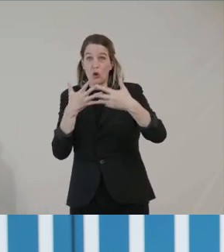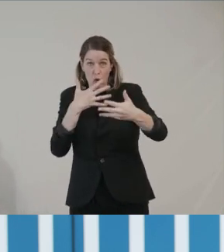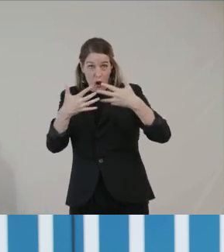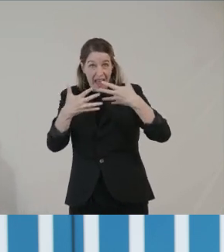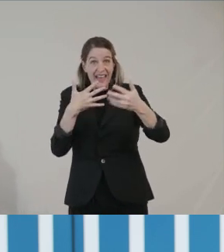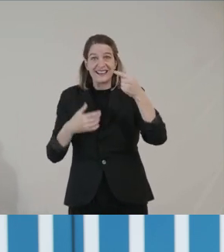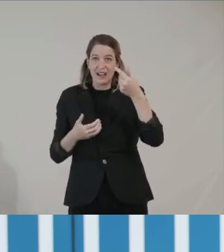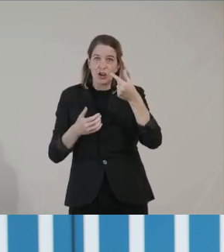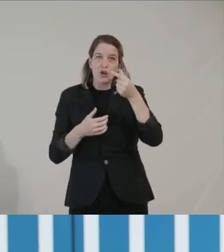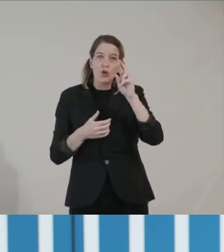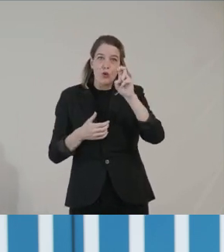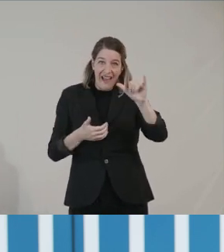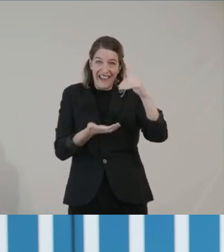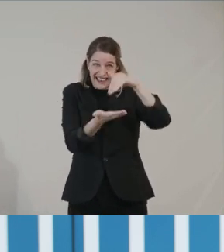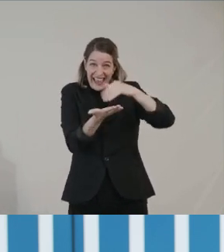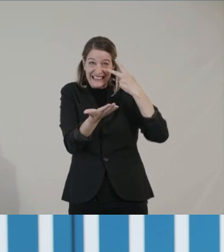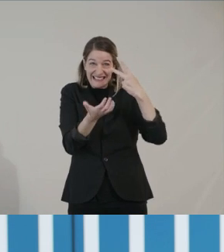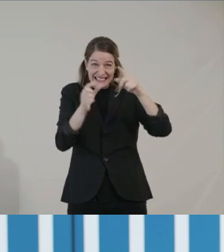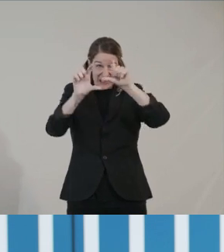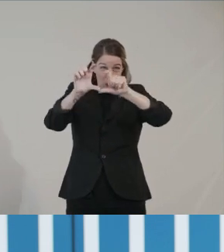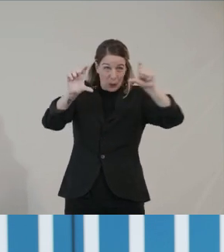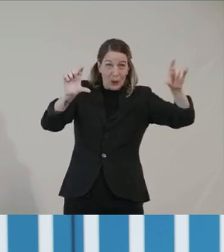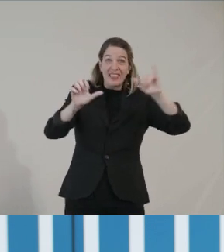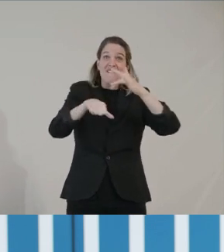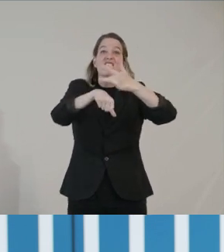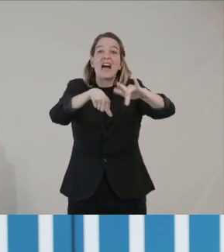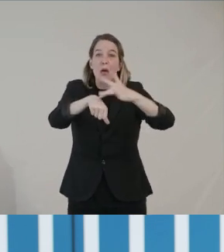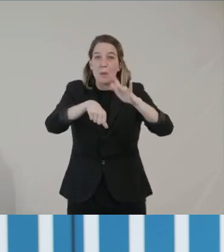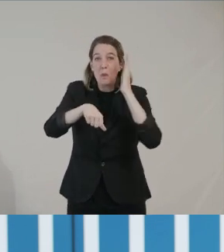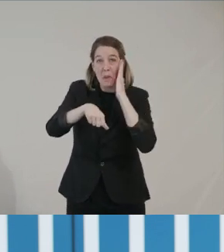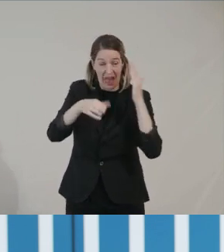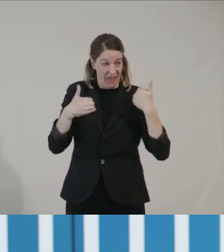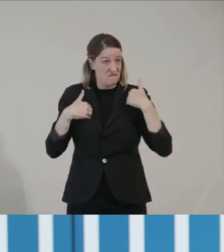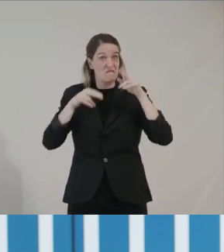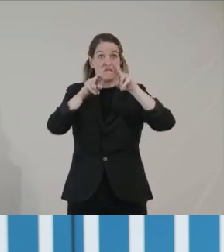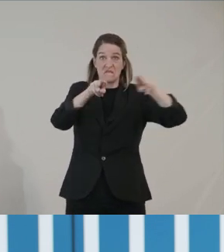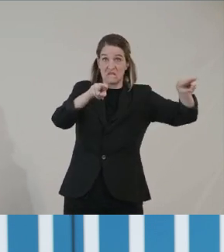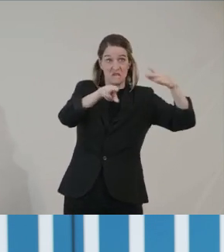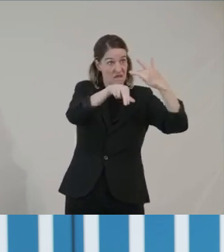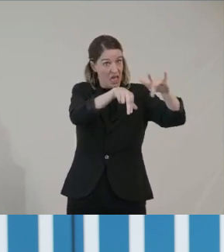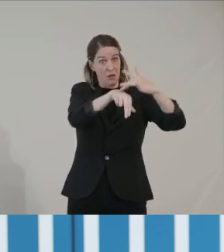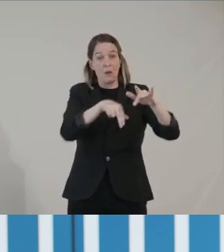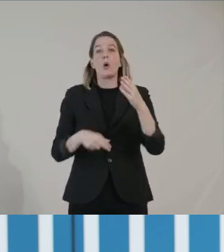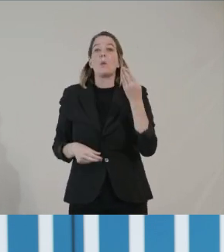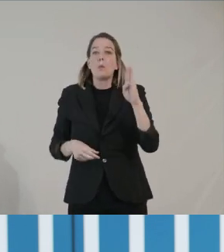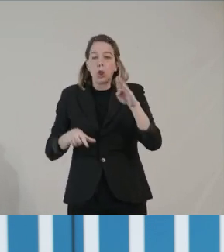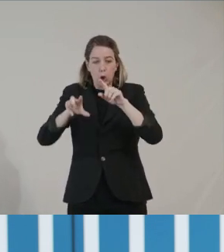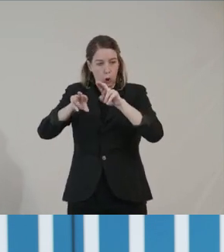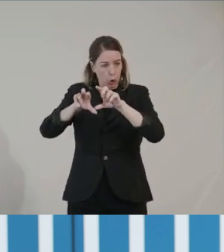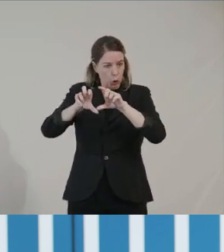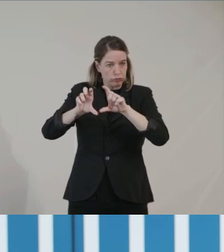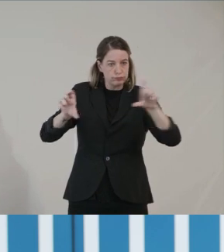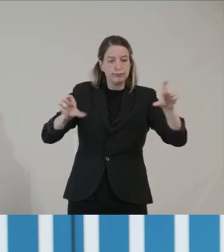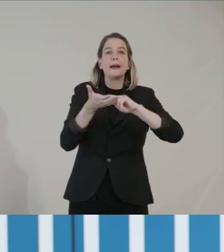use at this time, and the orange represents the ICU beds with COVID patients.